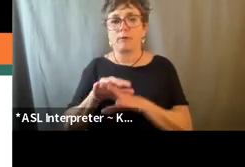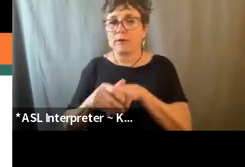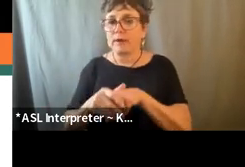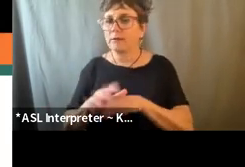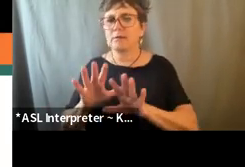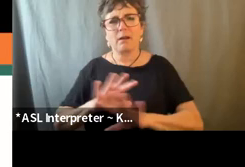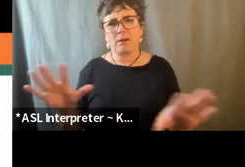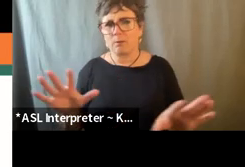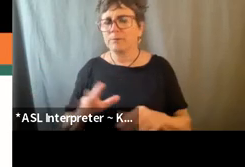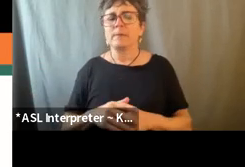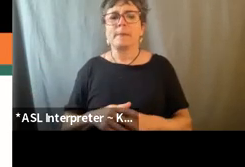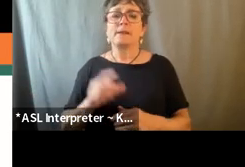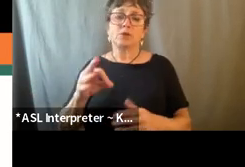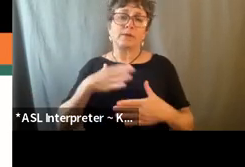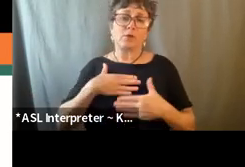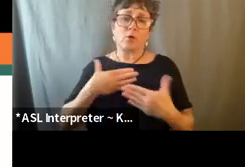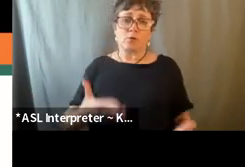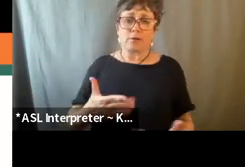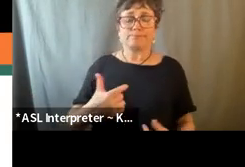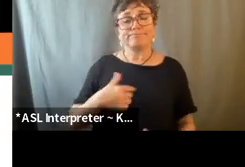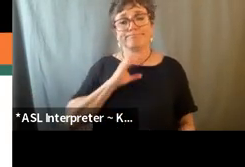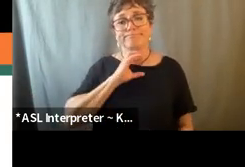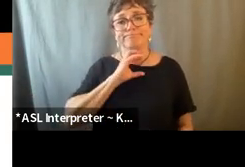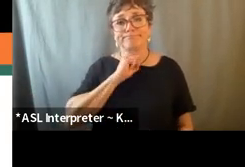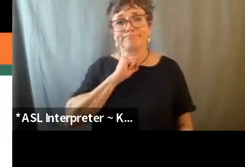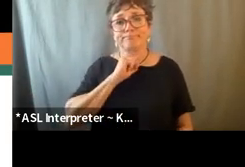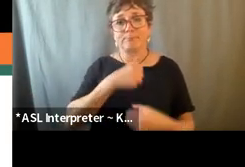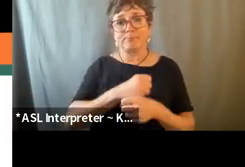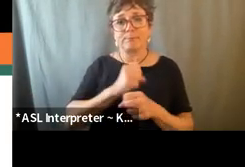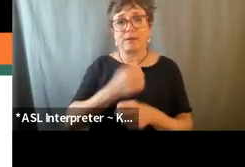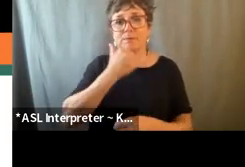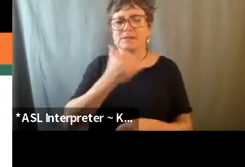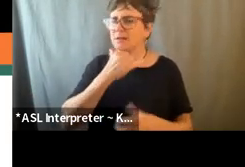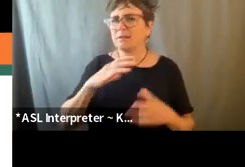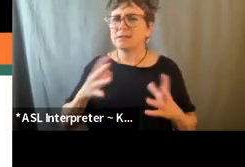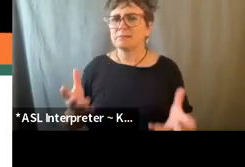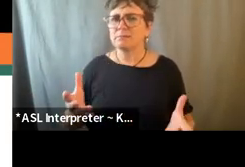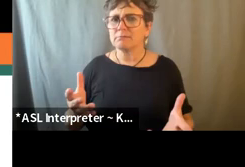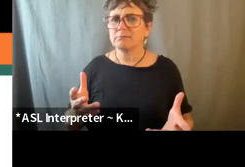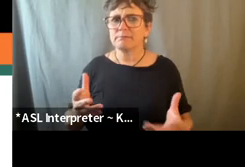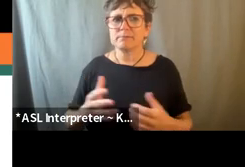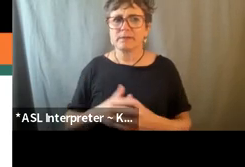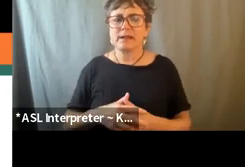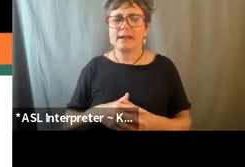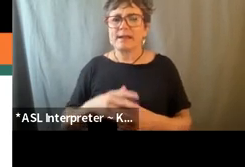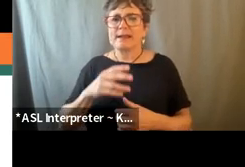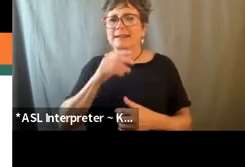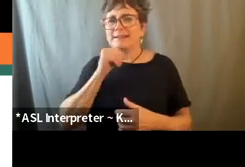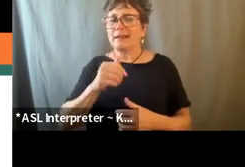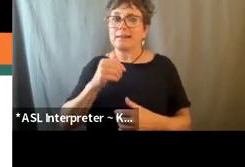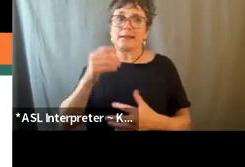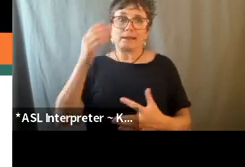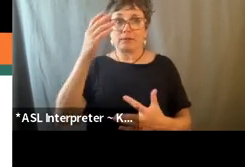thing. And so that's kind of like, I don't want to say philosophical, but it's a kind of a big idea. And I